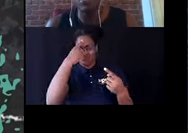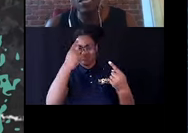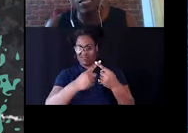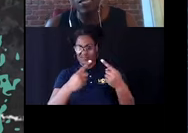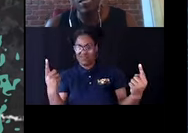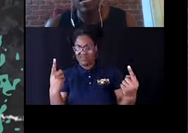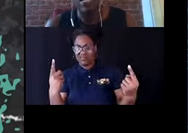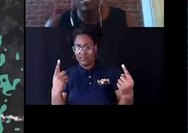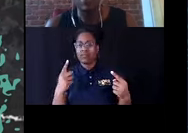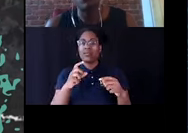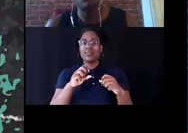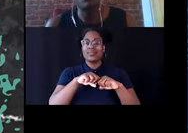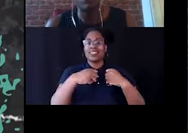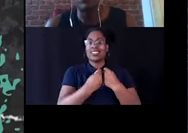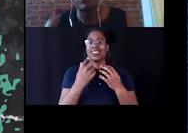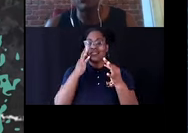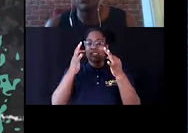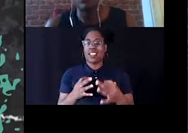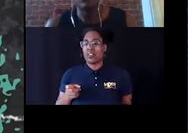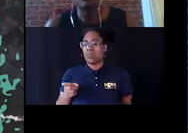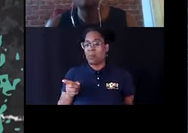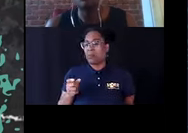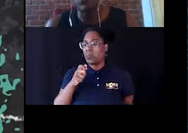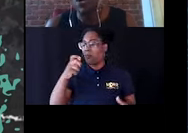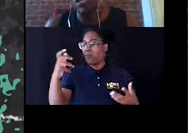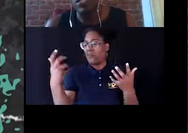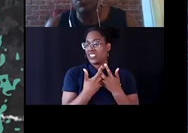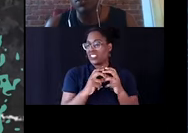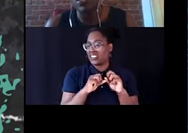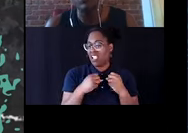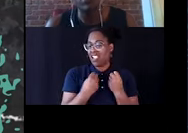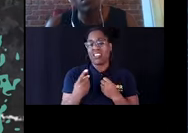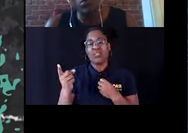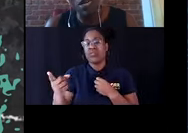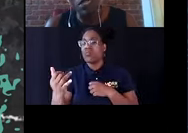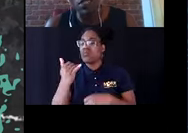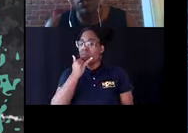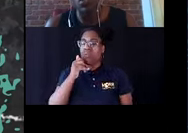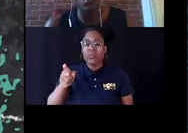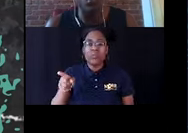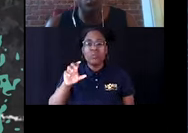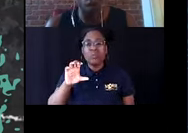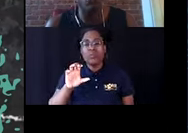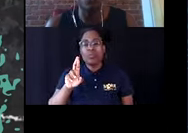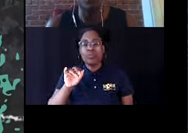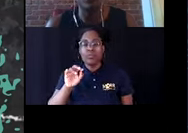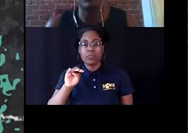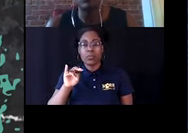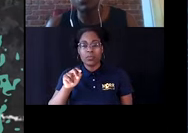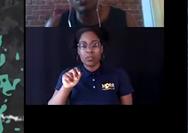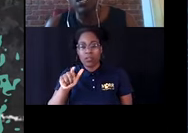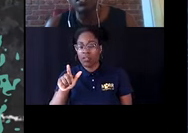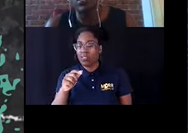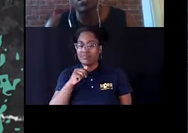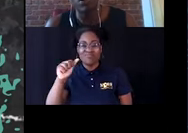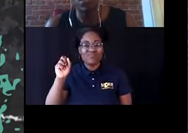as ridiculous for the ways that we move our bodies, for the ways that we use our bodies or don't use them, for the ways that